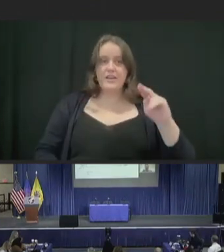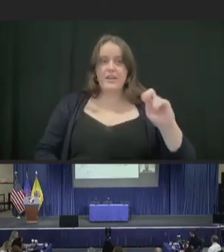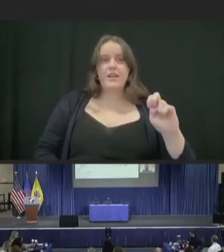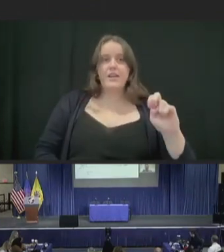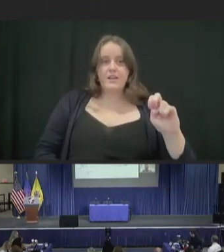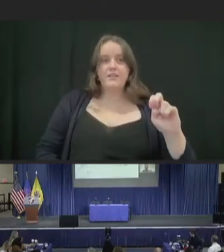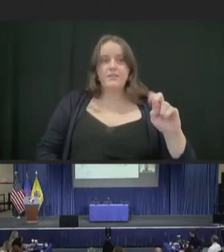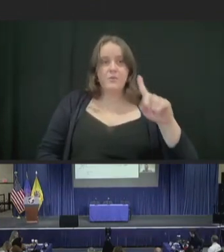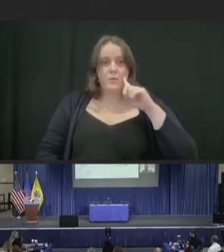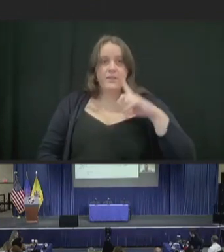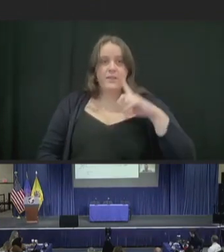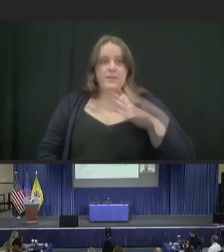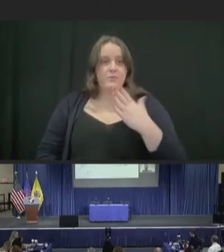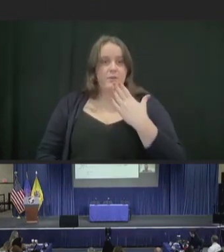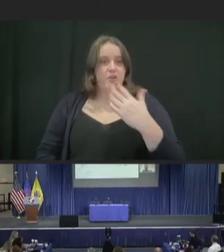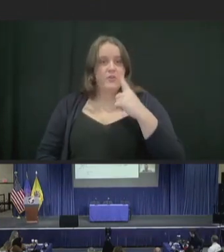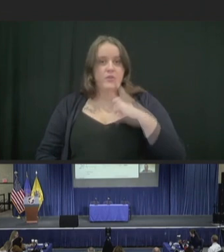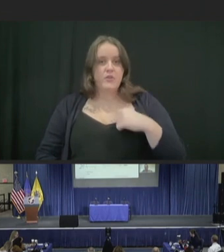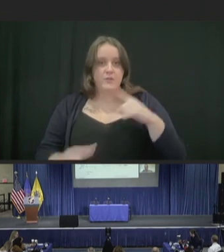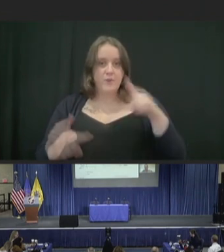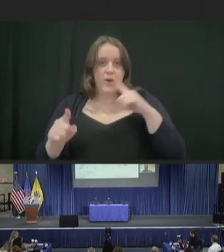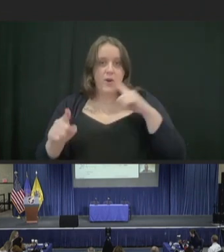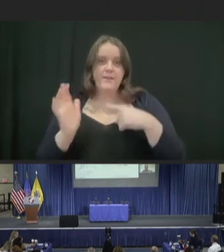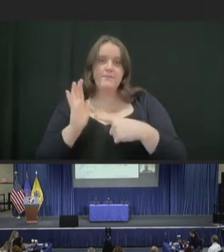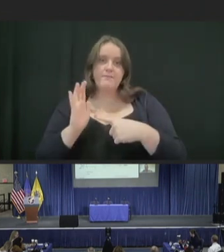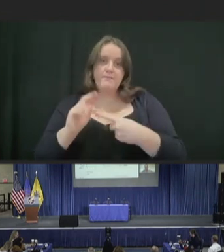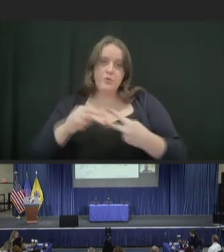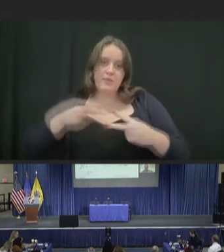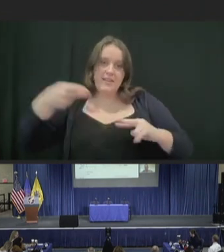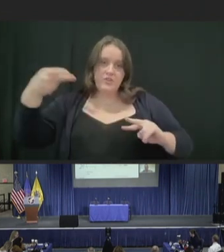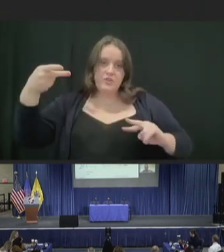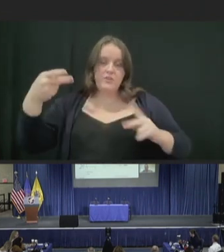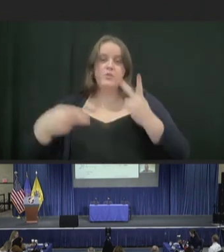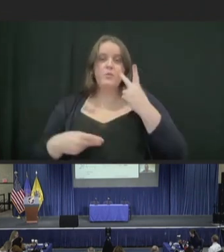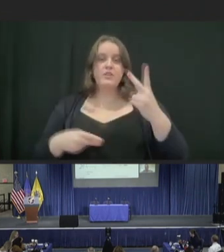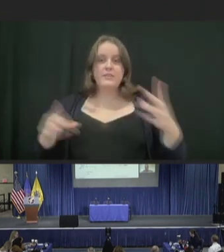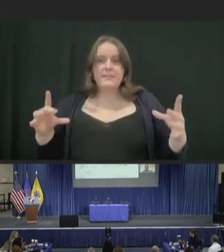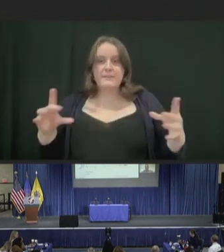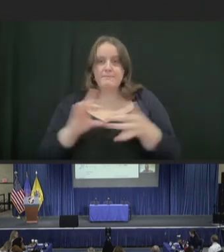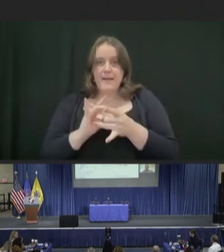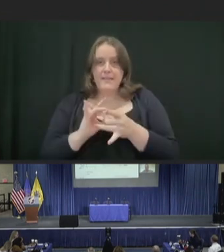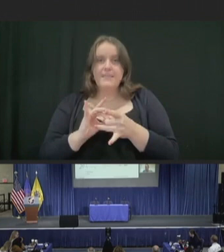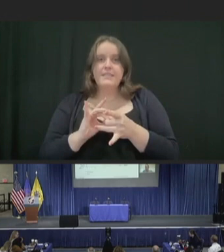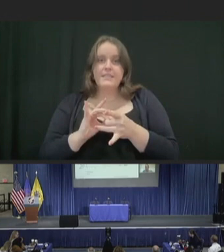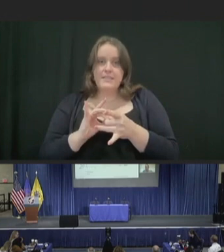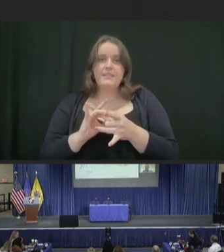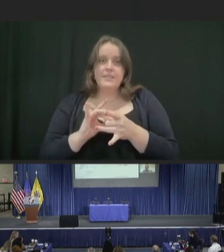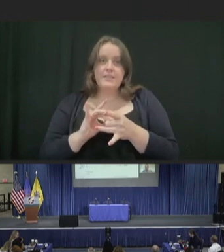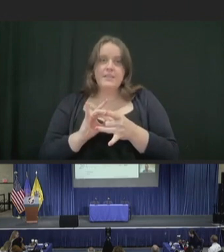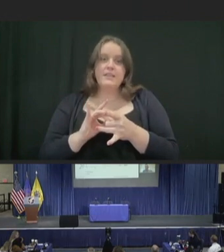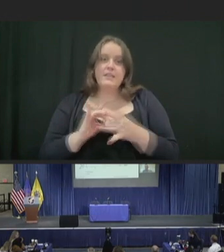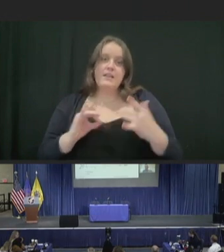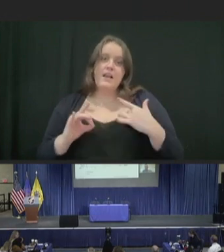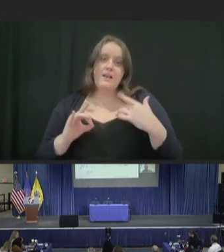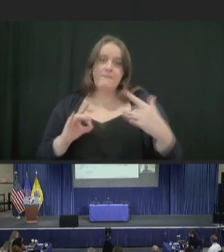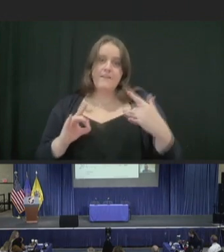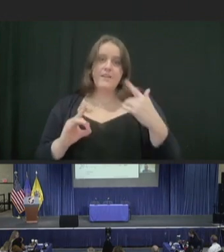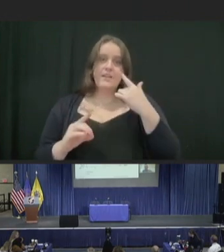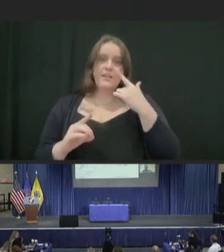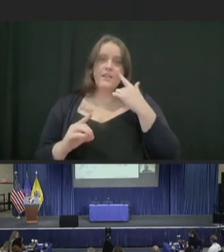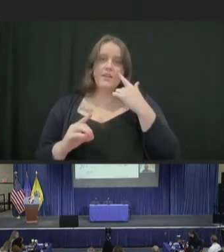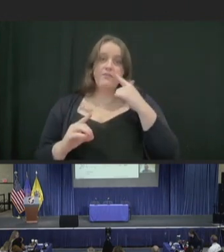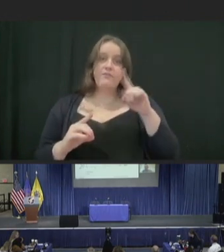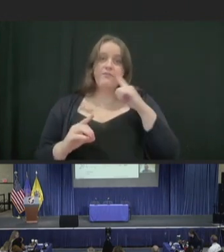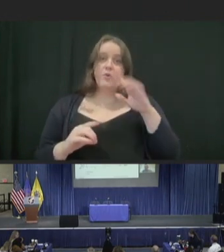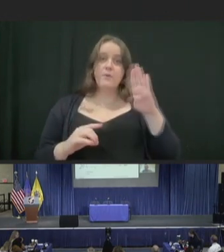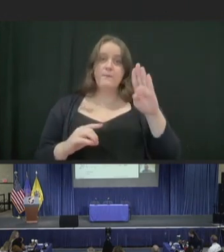hypermutation. On the plot on the right, we looked at the binding affinity of the BG18 class antibodies to the antigen. And so this